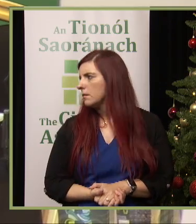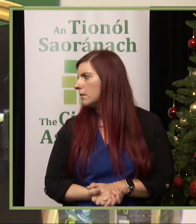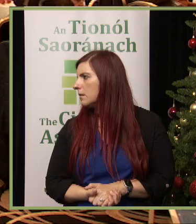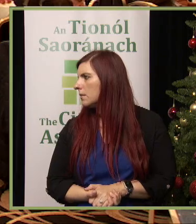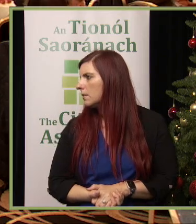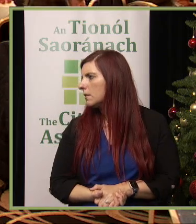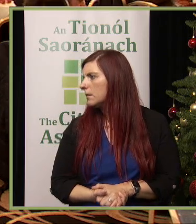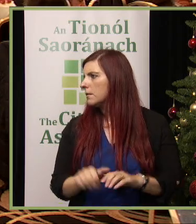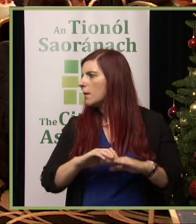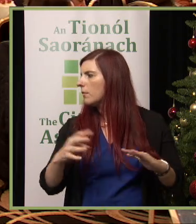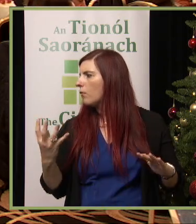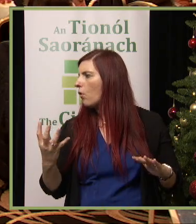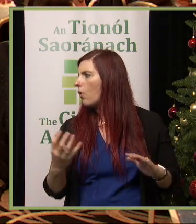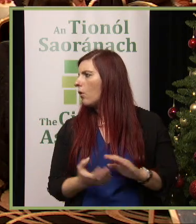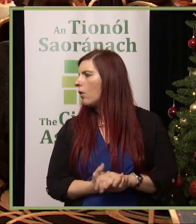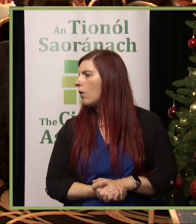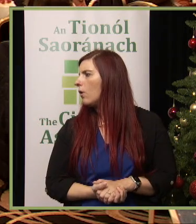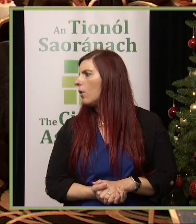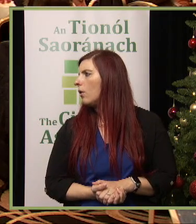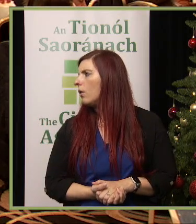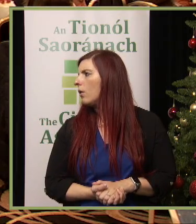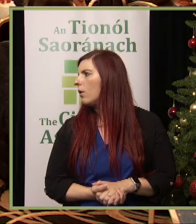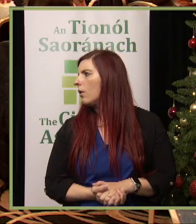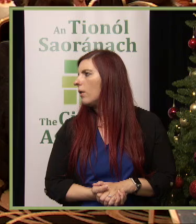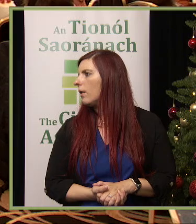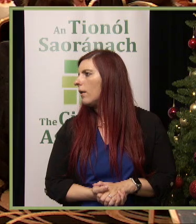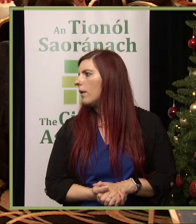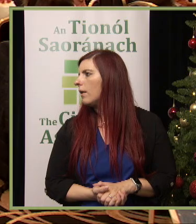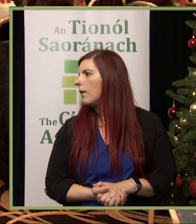Table 4, please. Thank you.